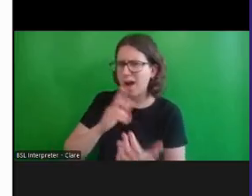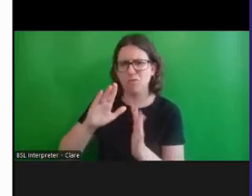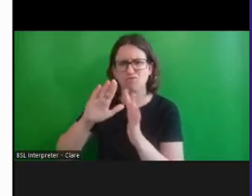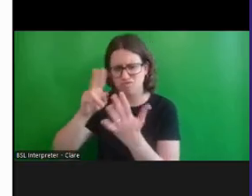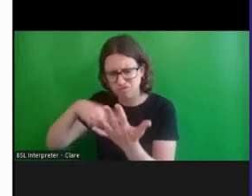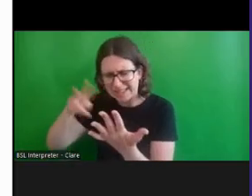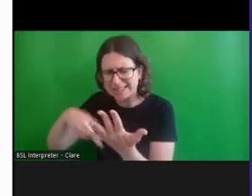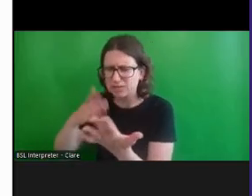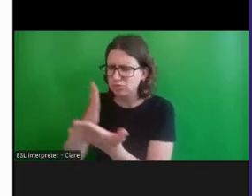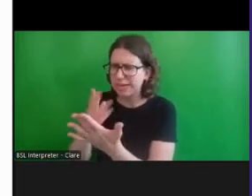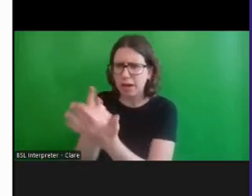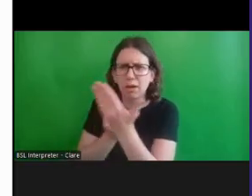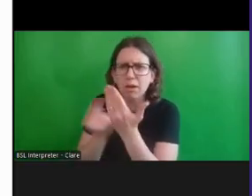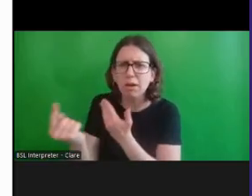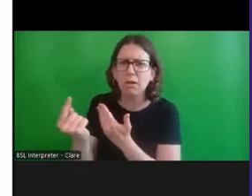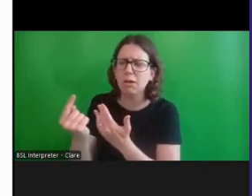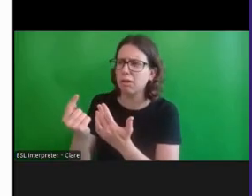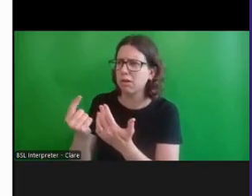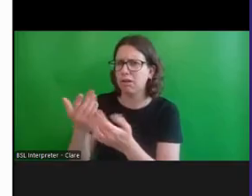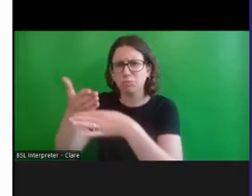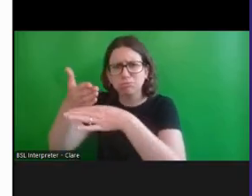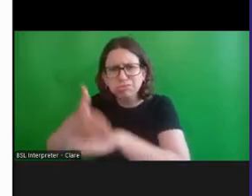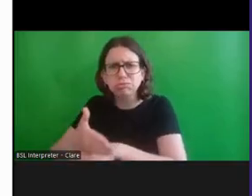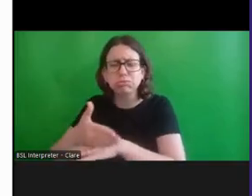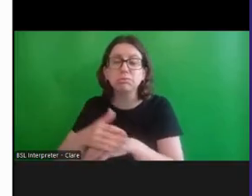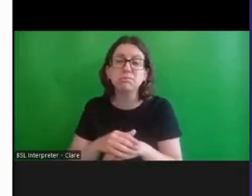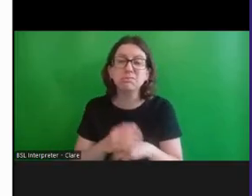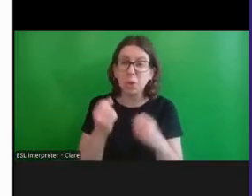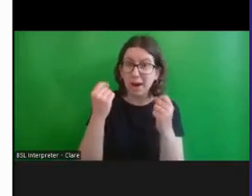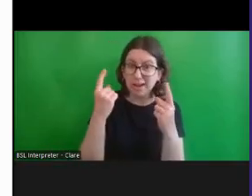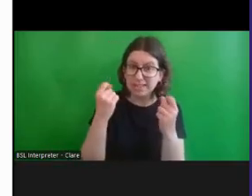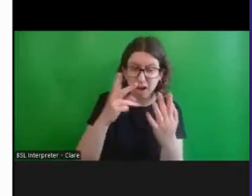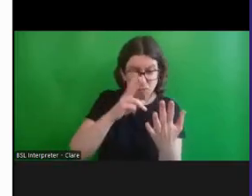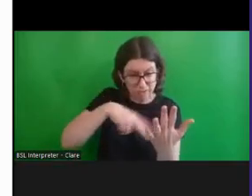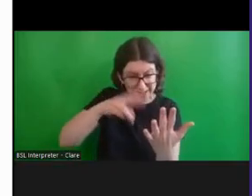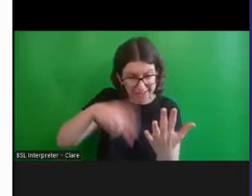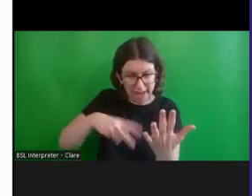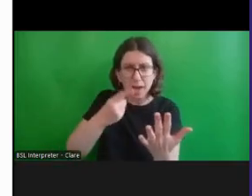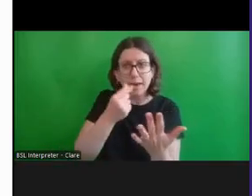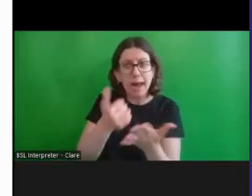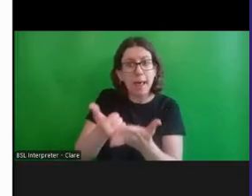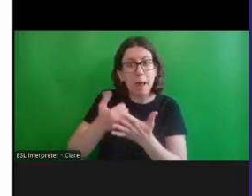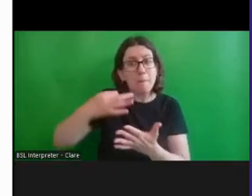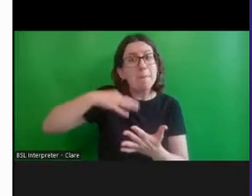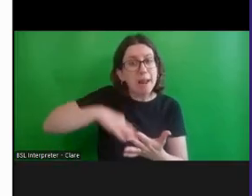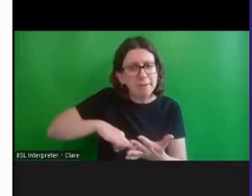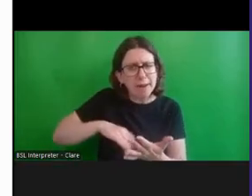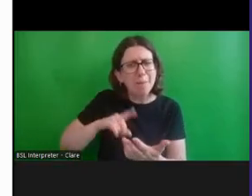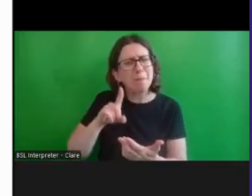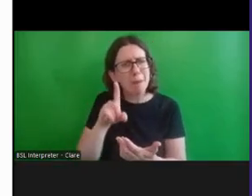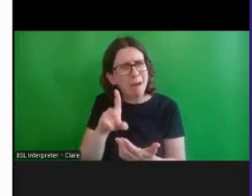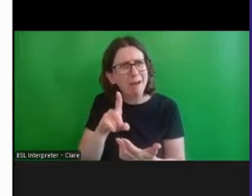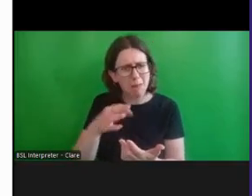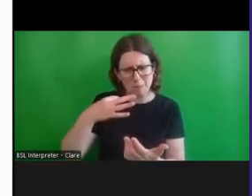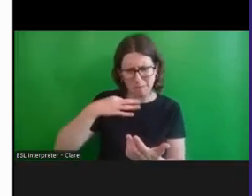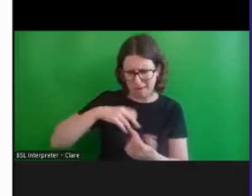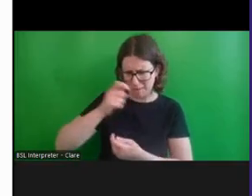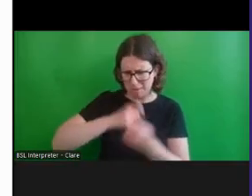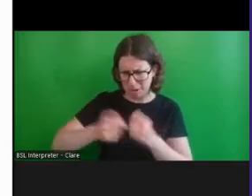studious. So we understand the benefits of reading, but we're not translating those benefits into action.